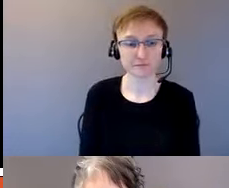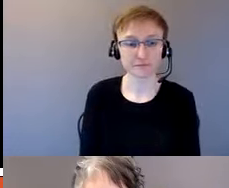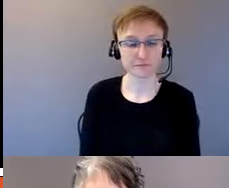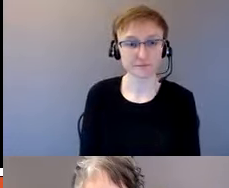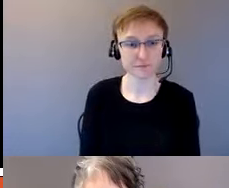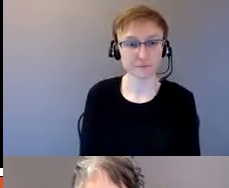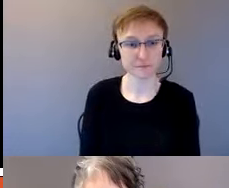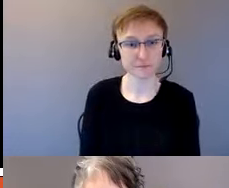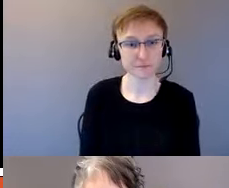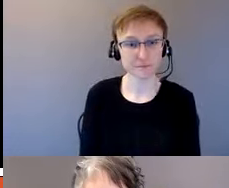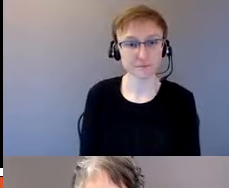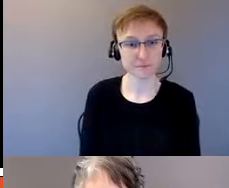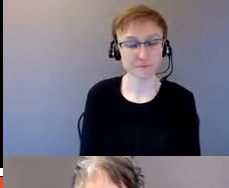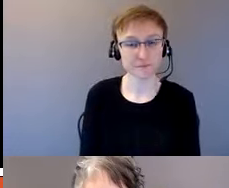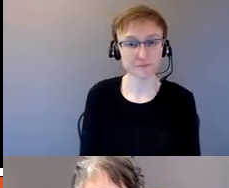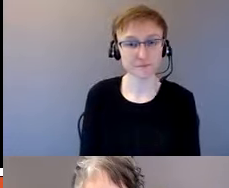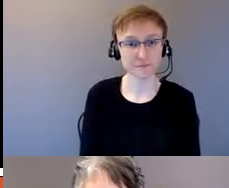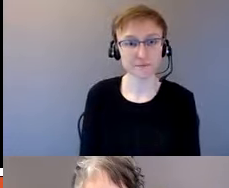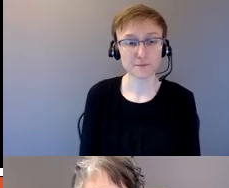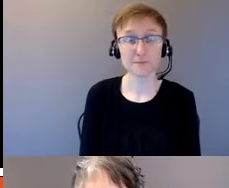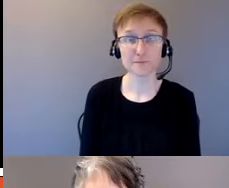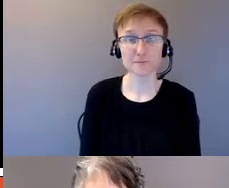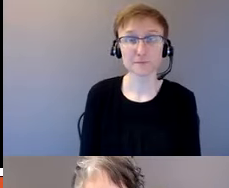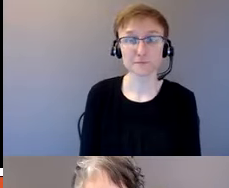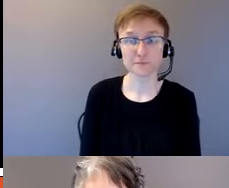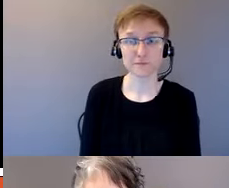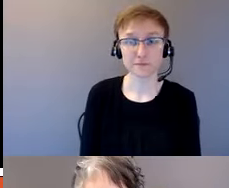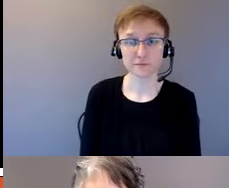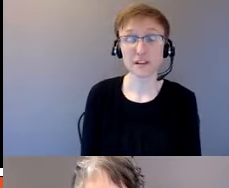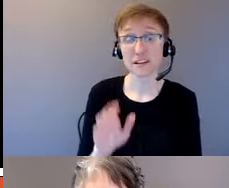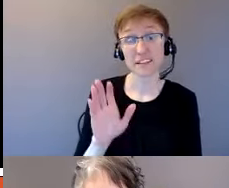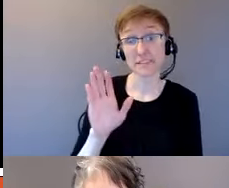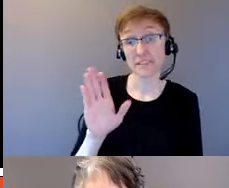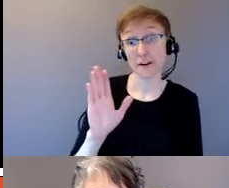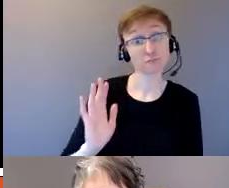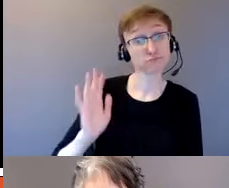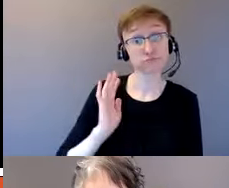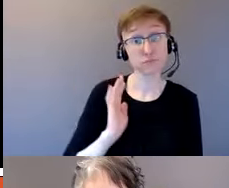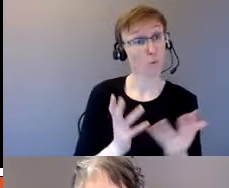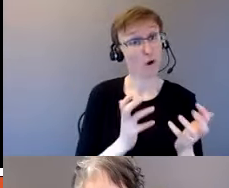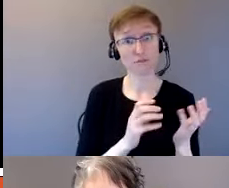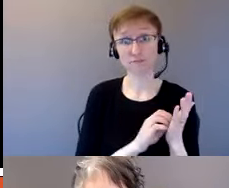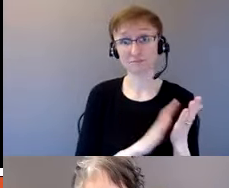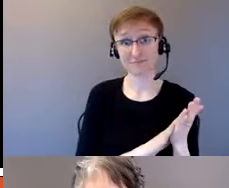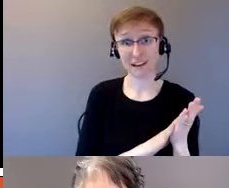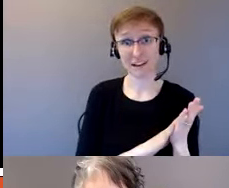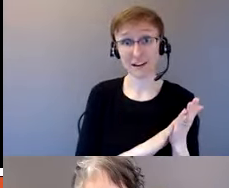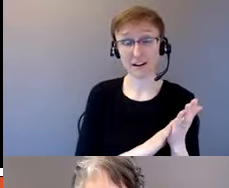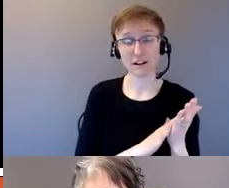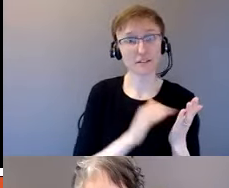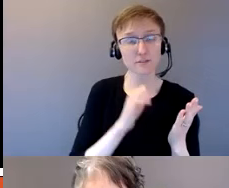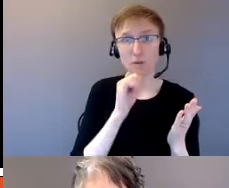They are not, prior known wishes are not to be applied just mechanically or literally without regard to the relevant